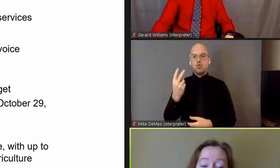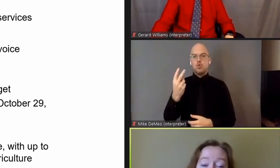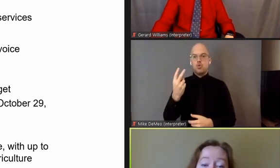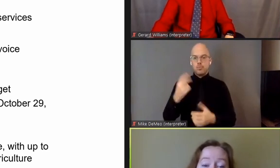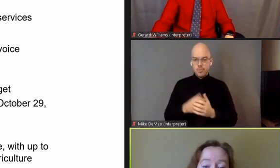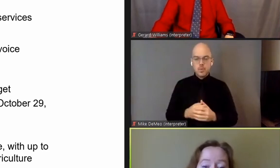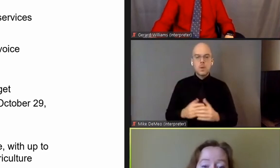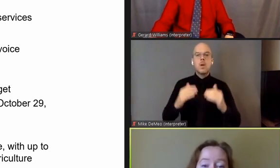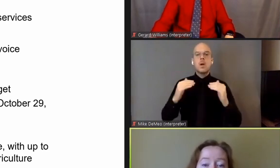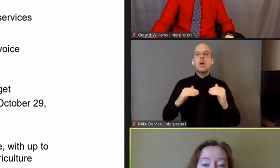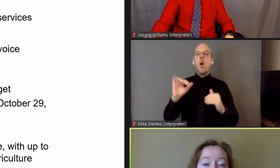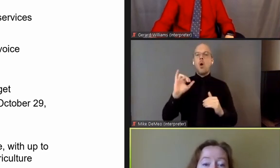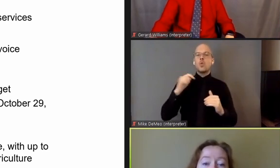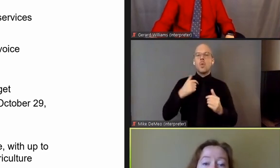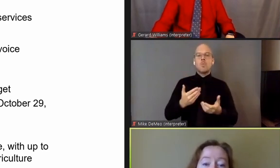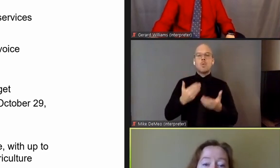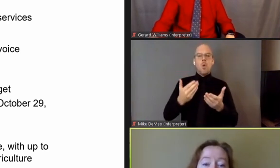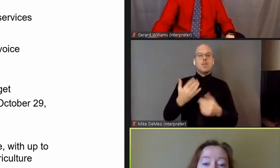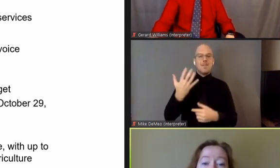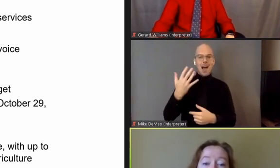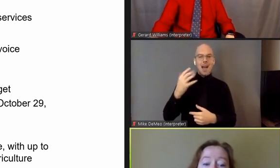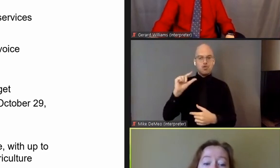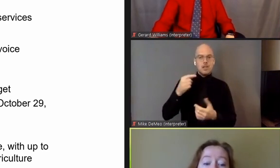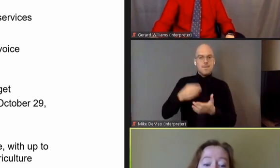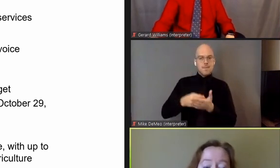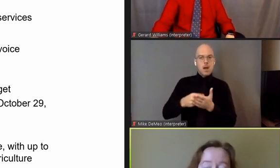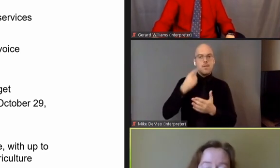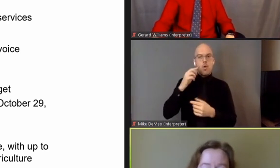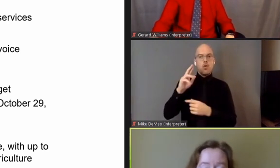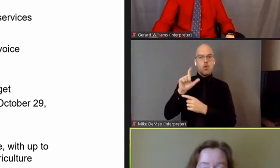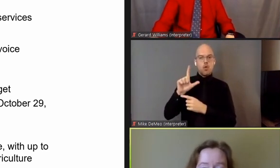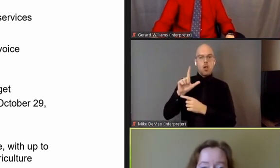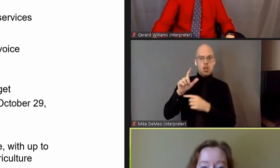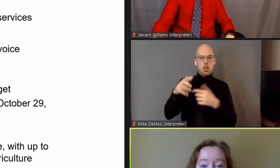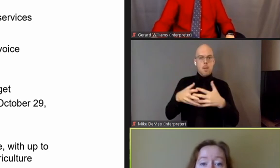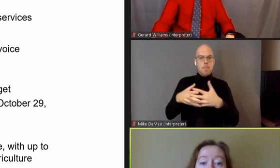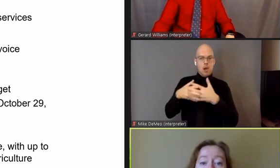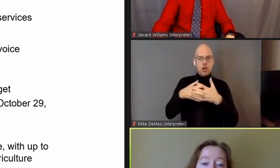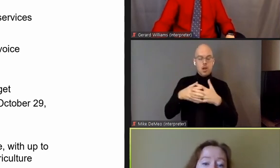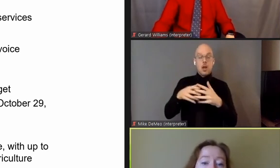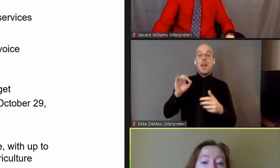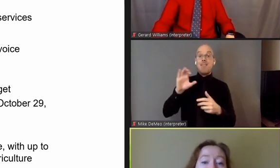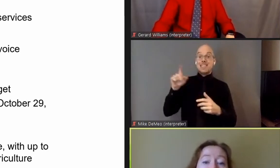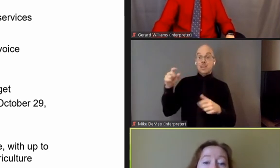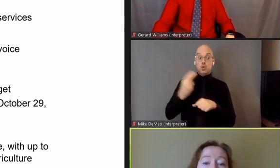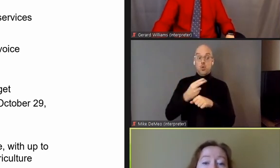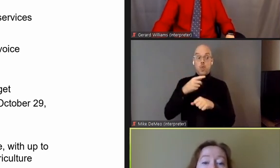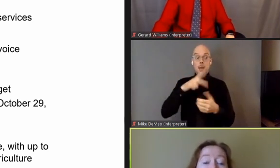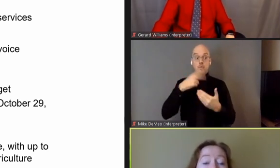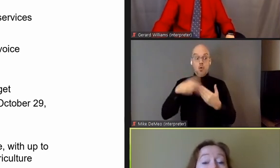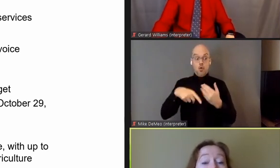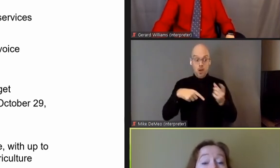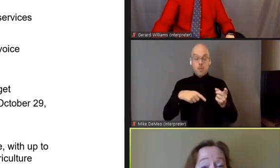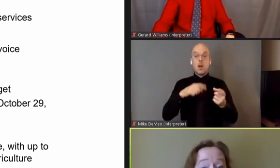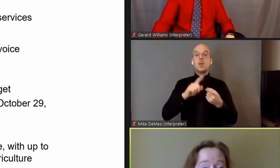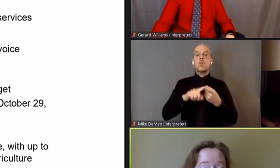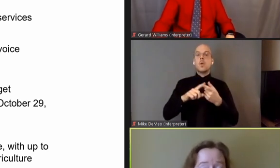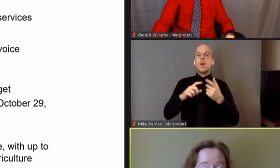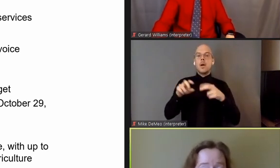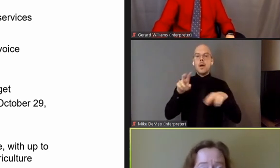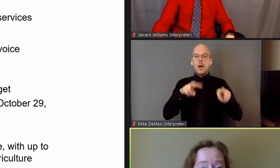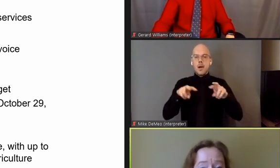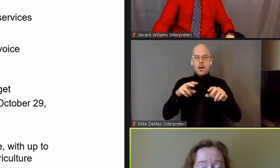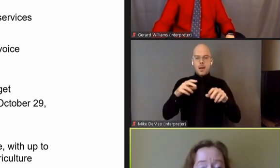America. And so the commission is using that program to look at extending